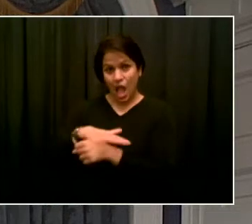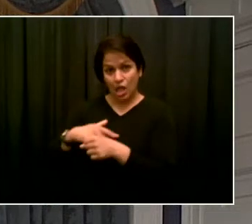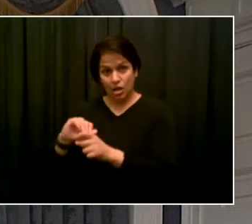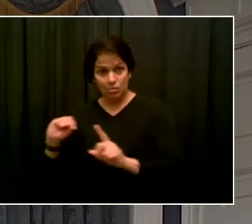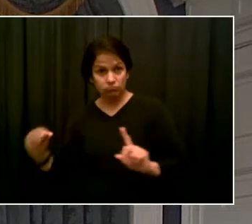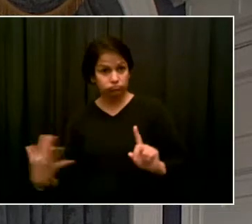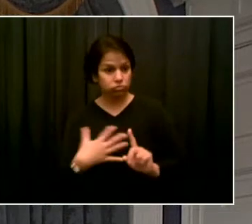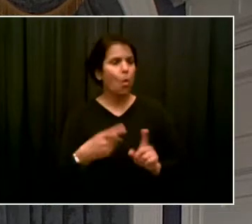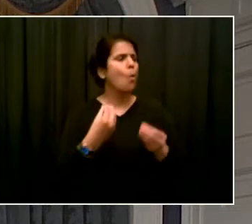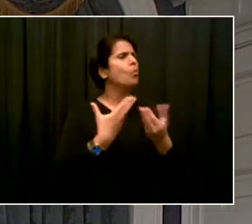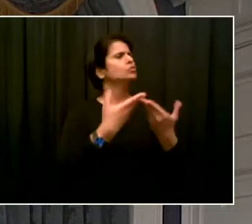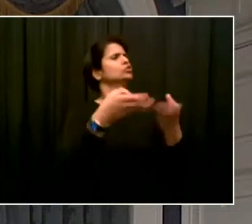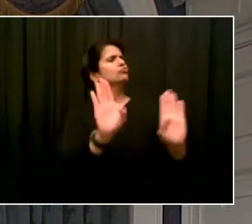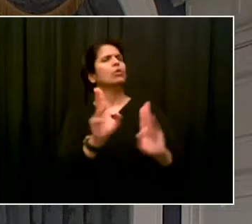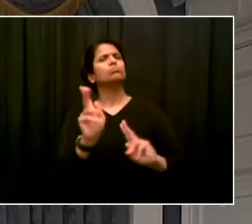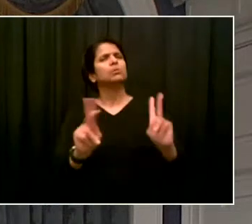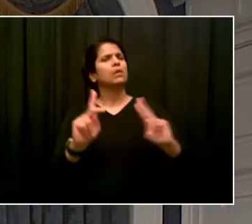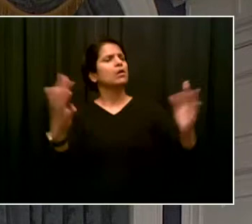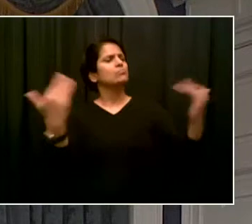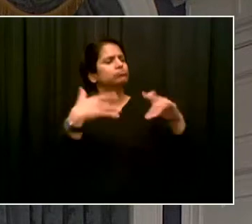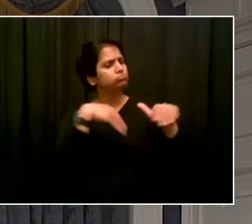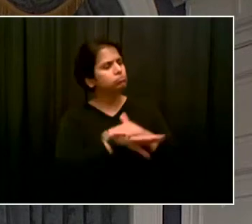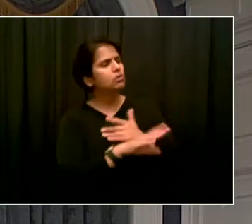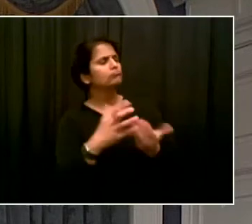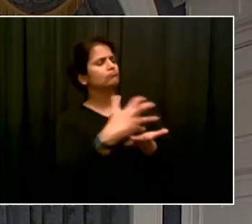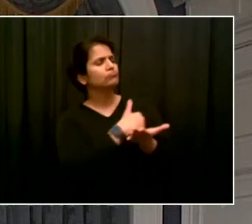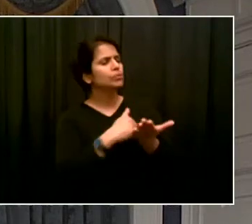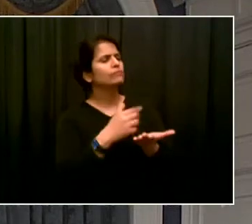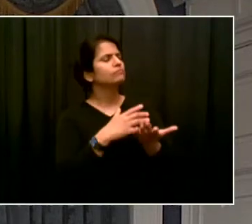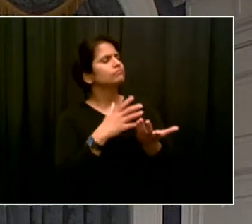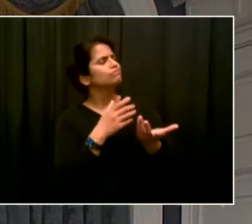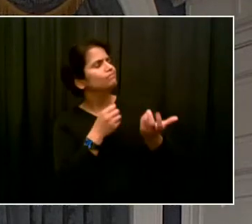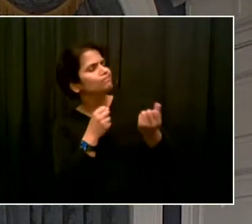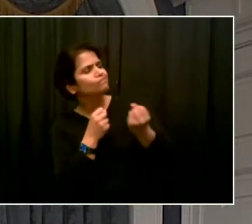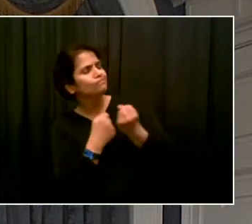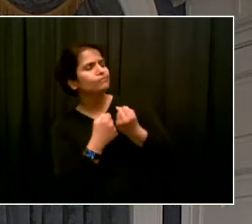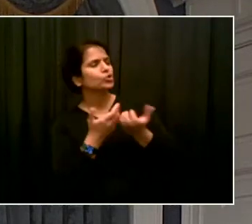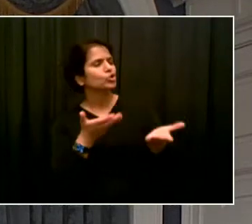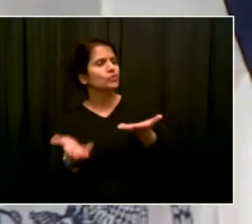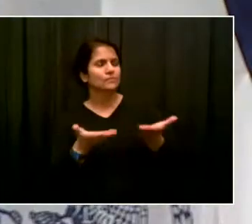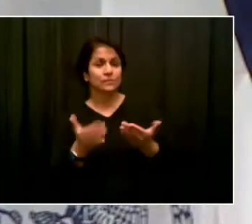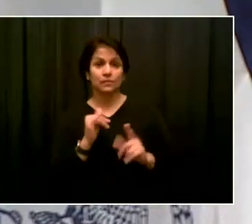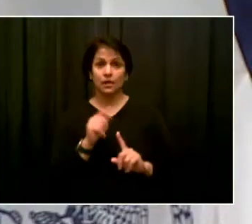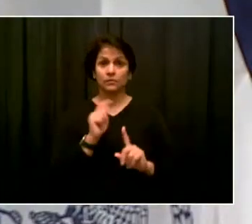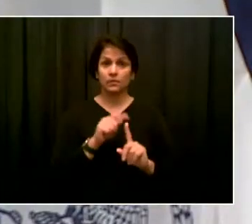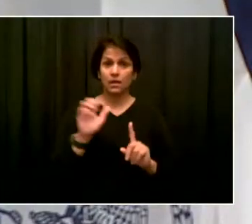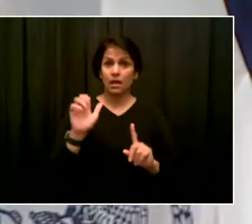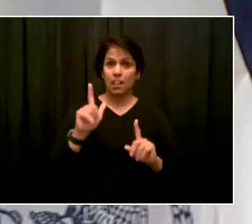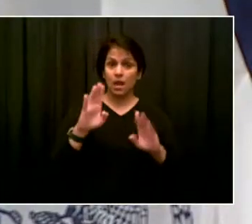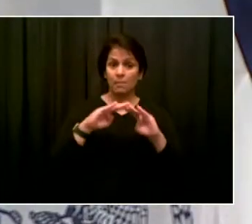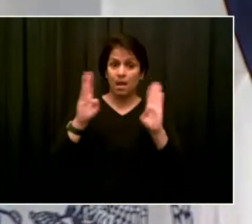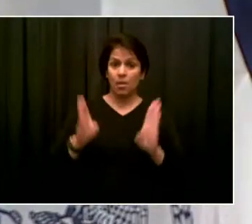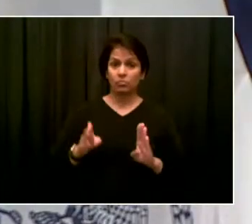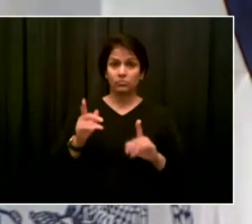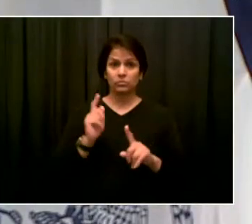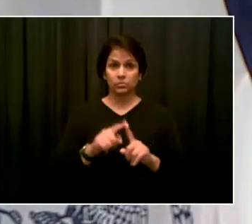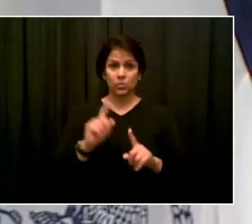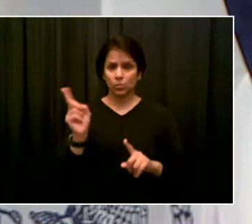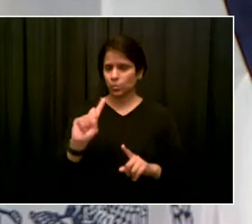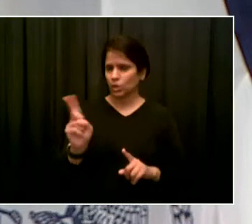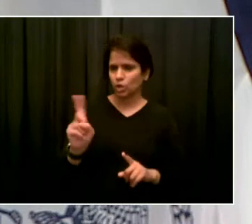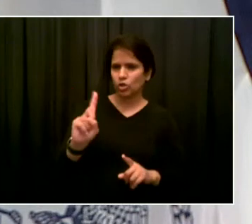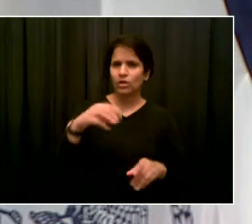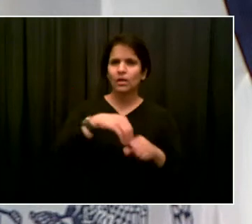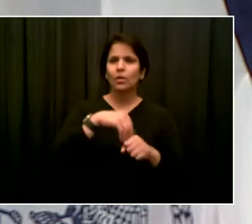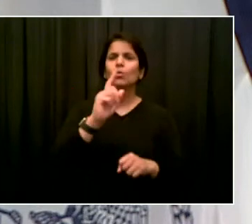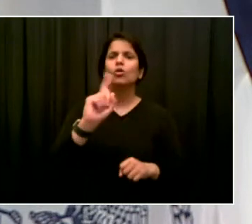where would you locate these facilities? I'll start and then I'll turn to Susan Herman and Mila Harrison